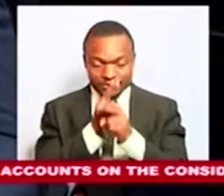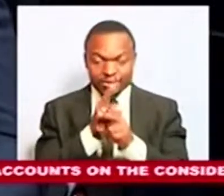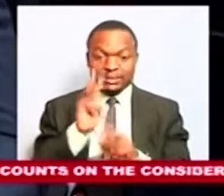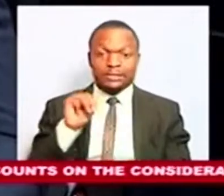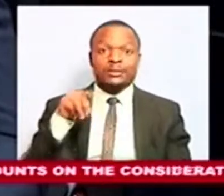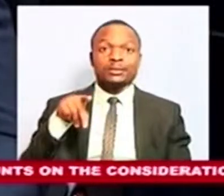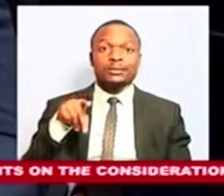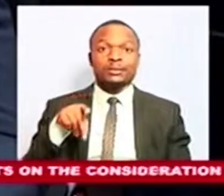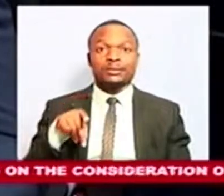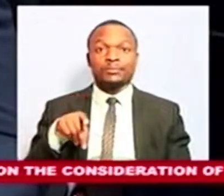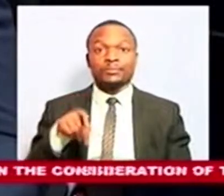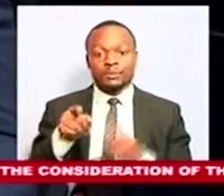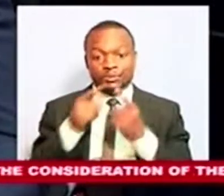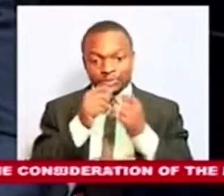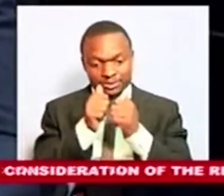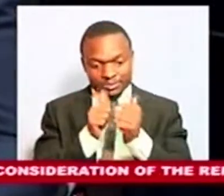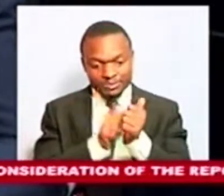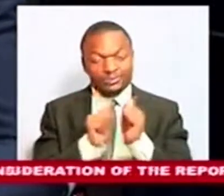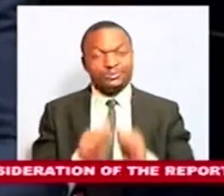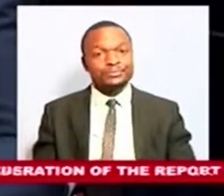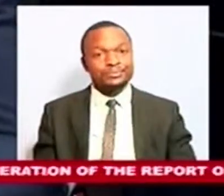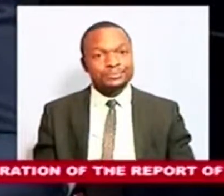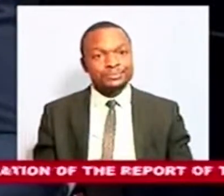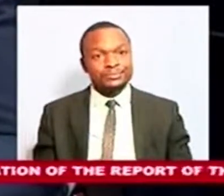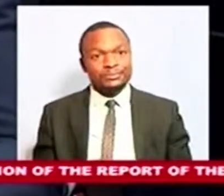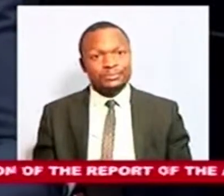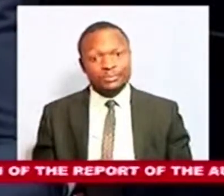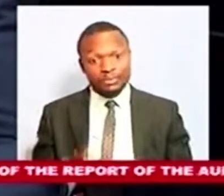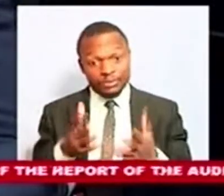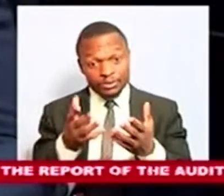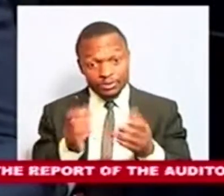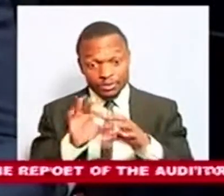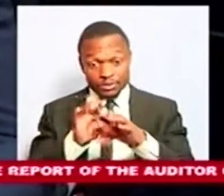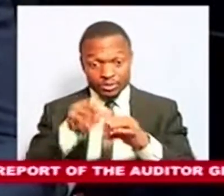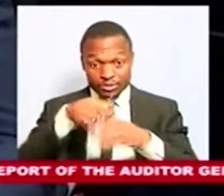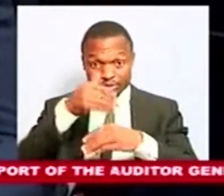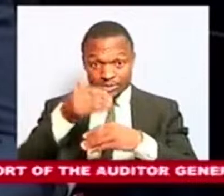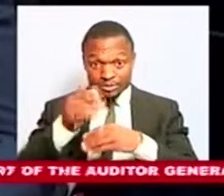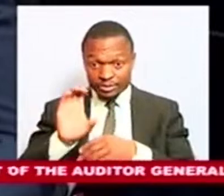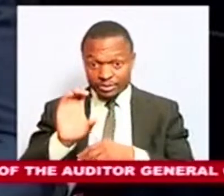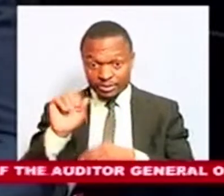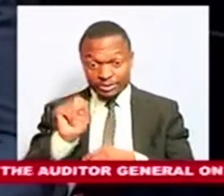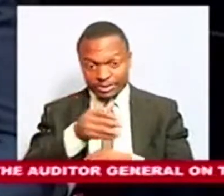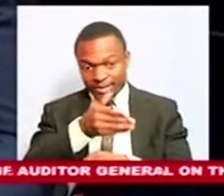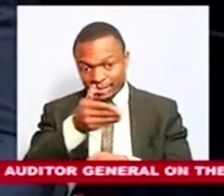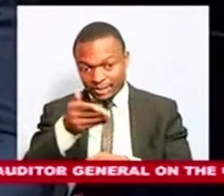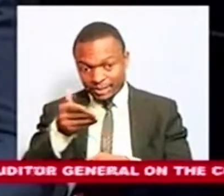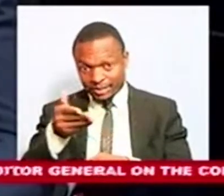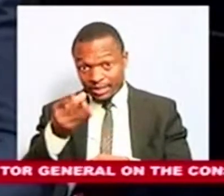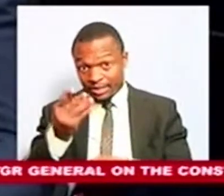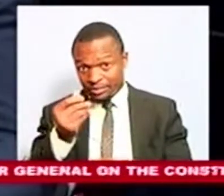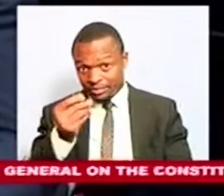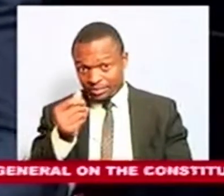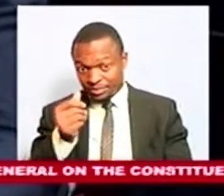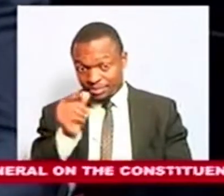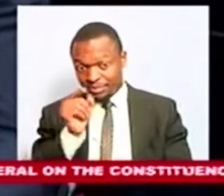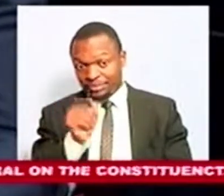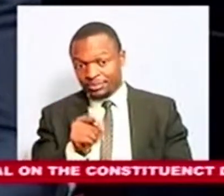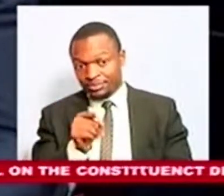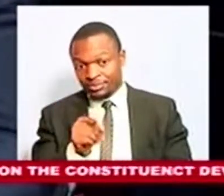at. I wanted to find out, CS, there is an amount of money which